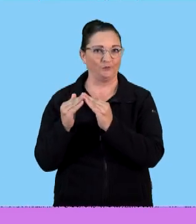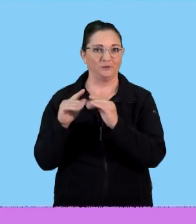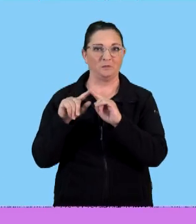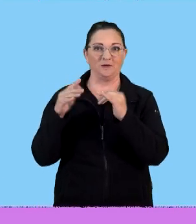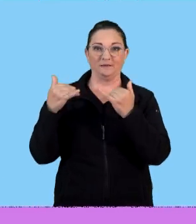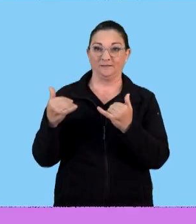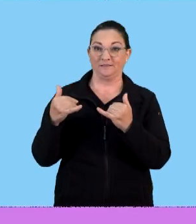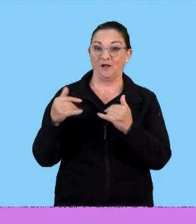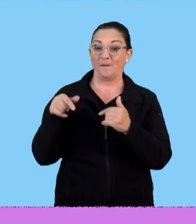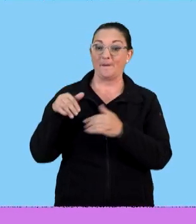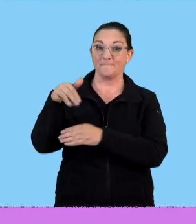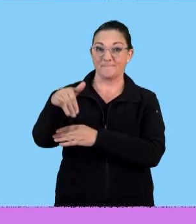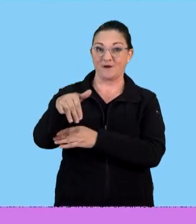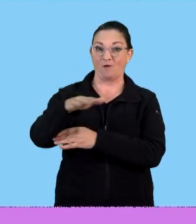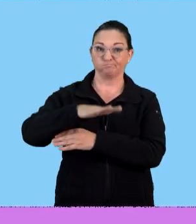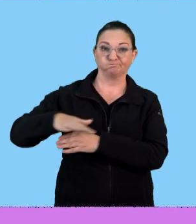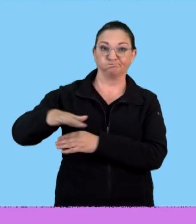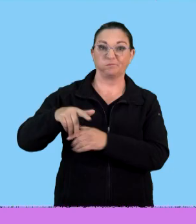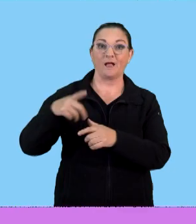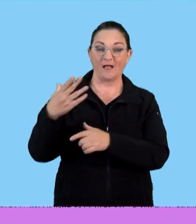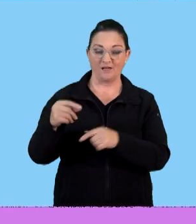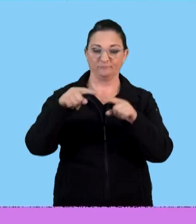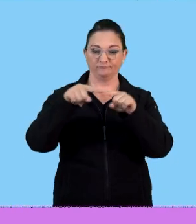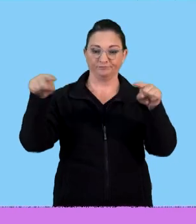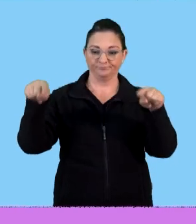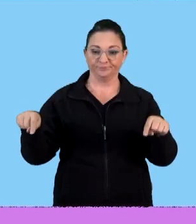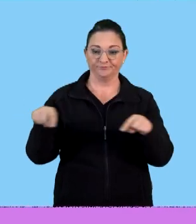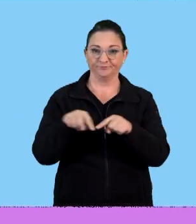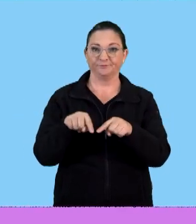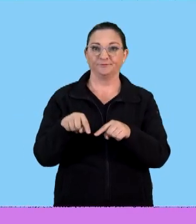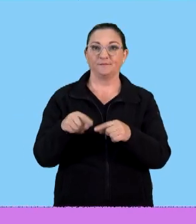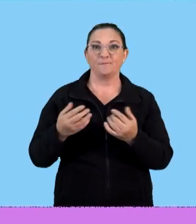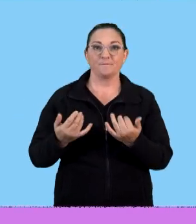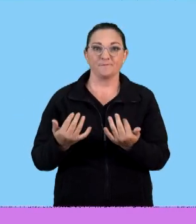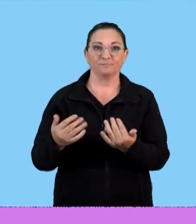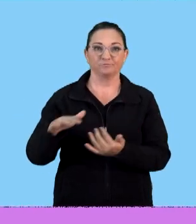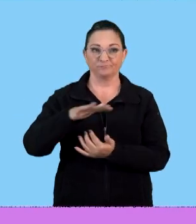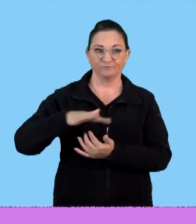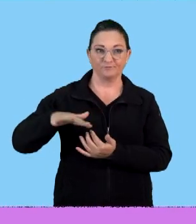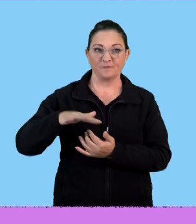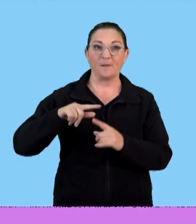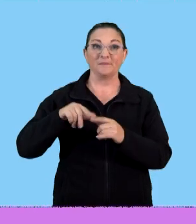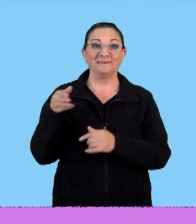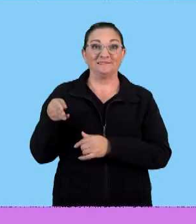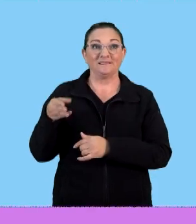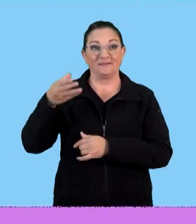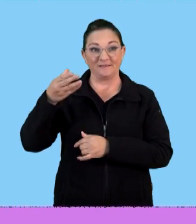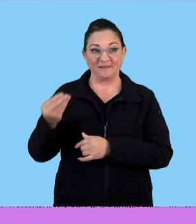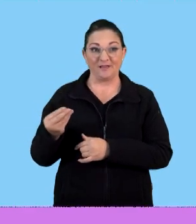rectangular backyard, the house has a lawn and a rectangular patio as shown in the diagram below.